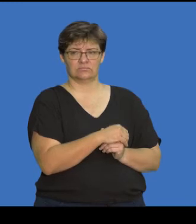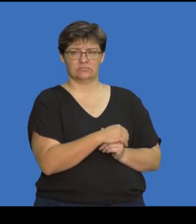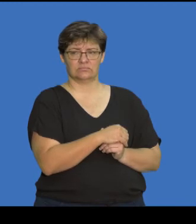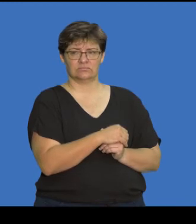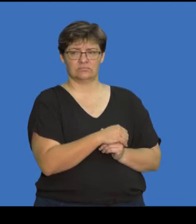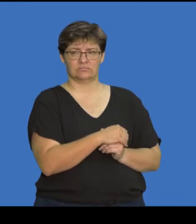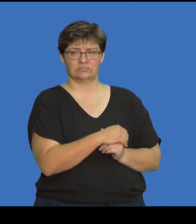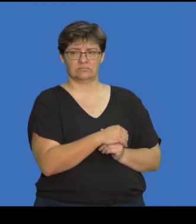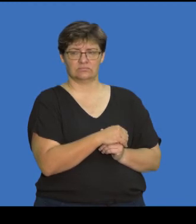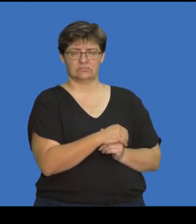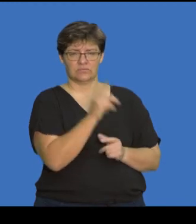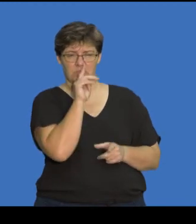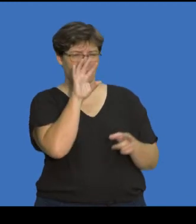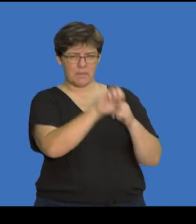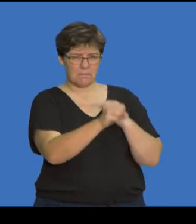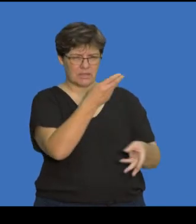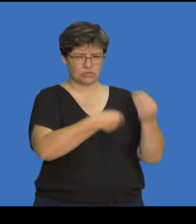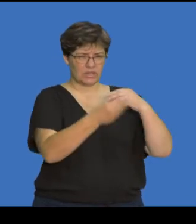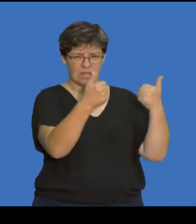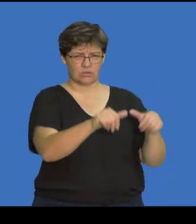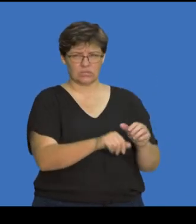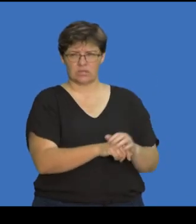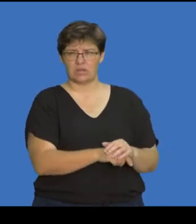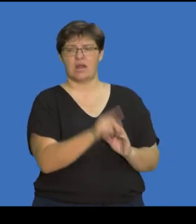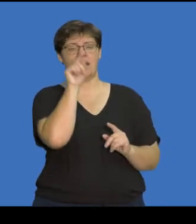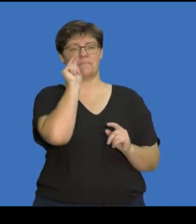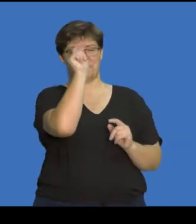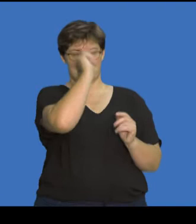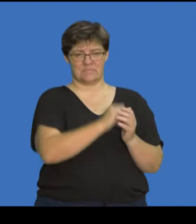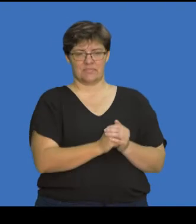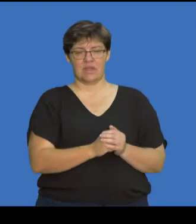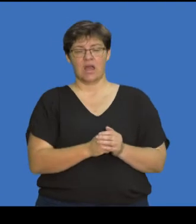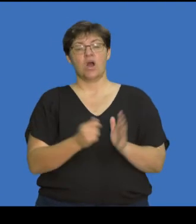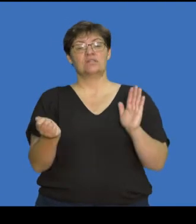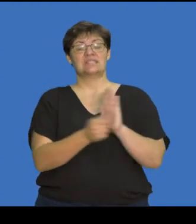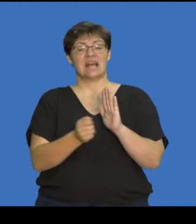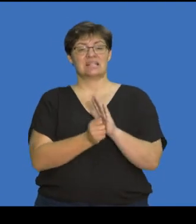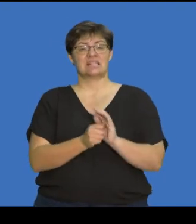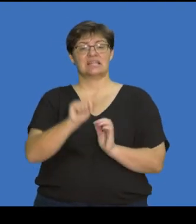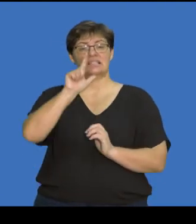Where's our trading account? Let's find our trading account. We should pick it up there. Our sales figure was